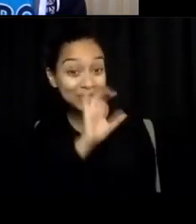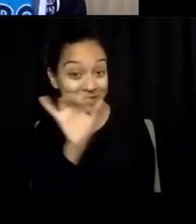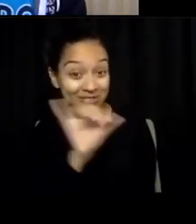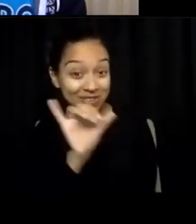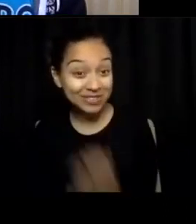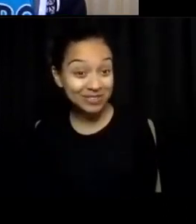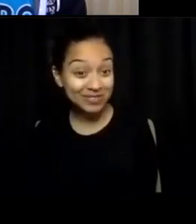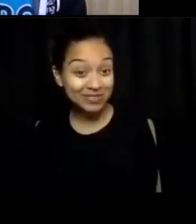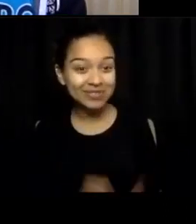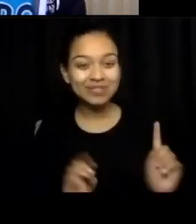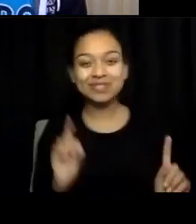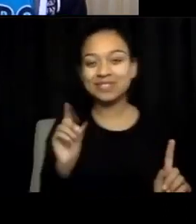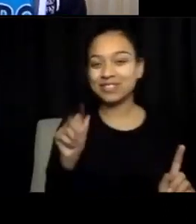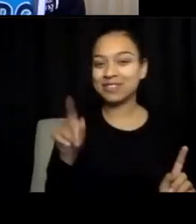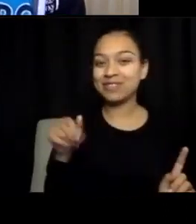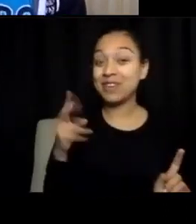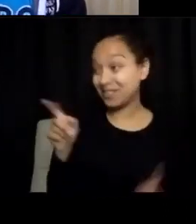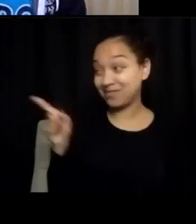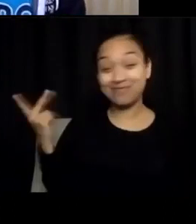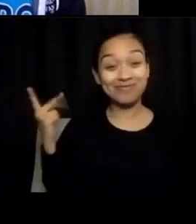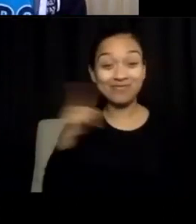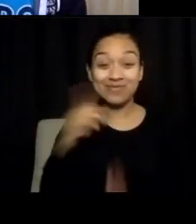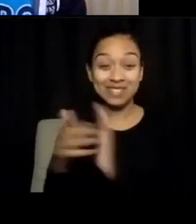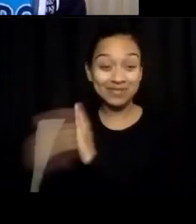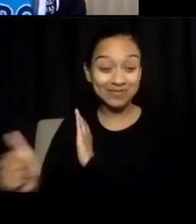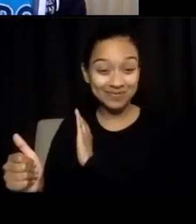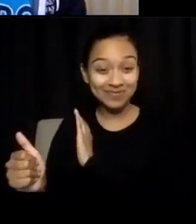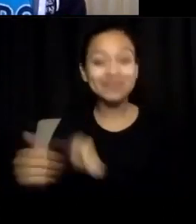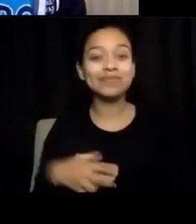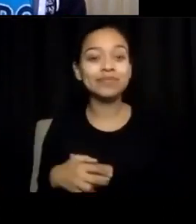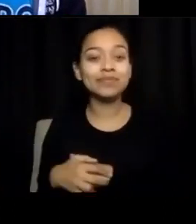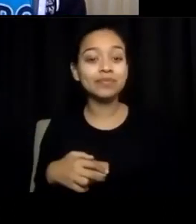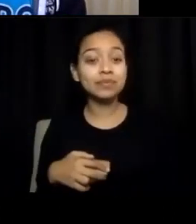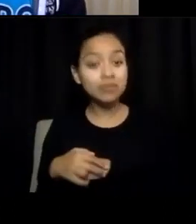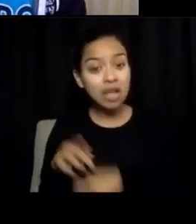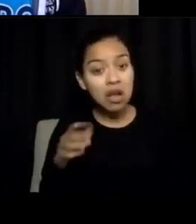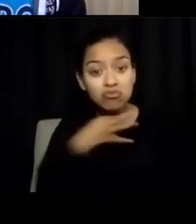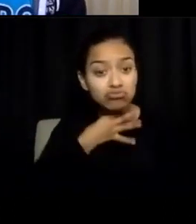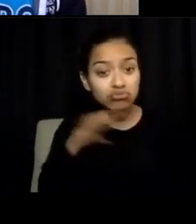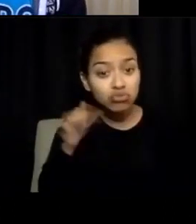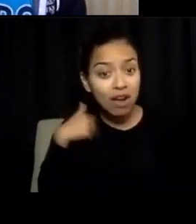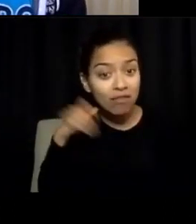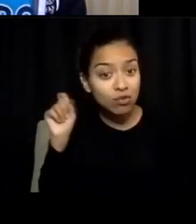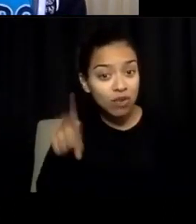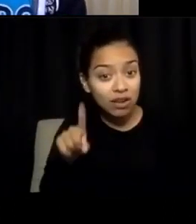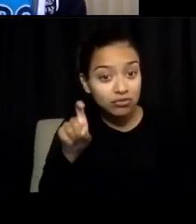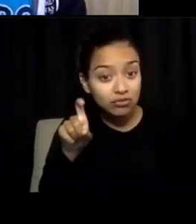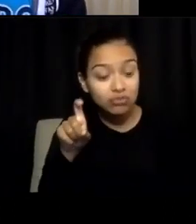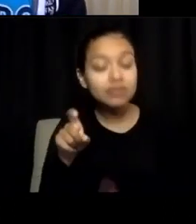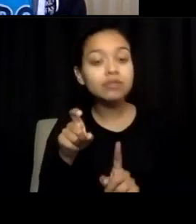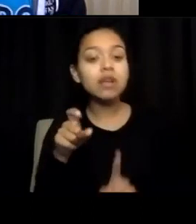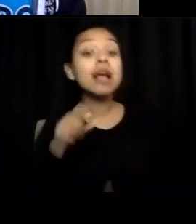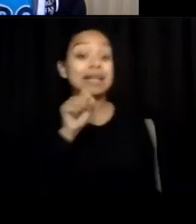He's really talented. Yeah. Fabulous. Did you have a question too for Stan? Yeah. Yes, I have a question.